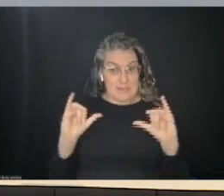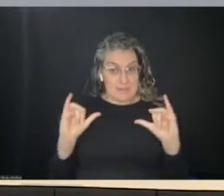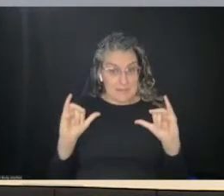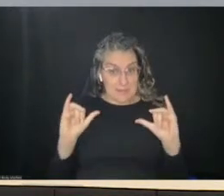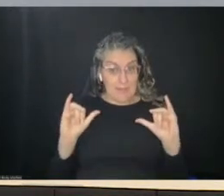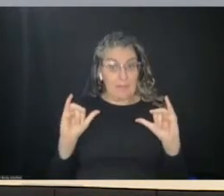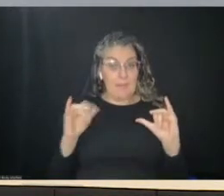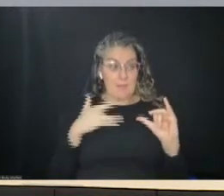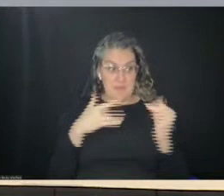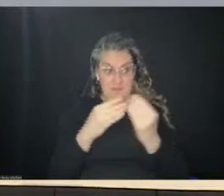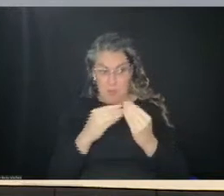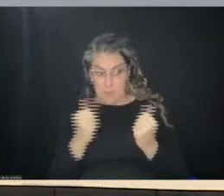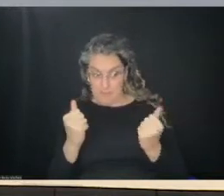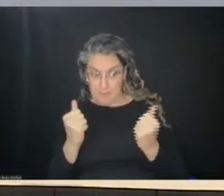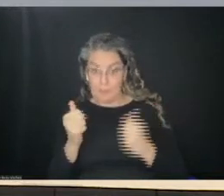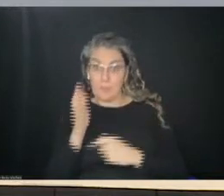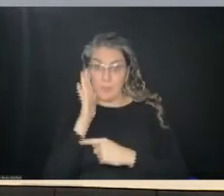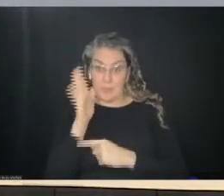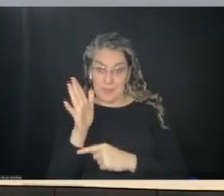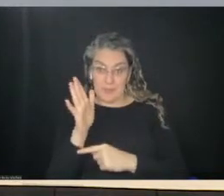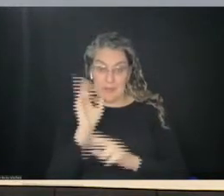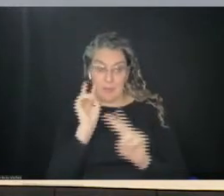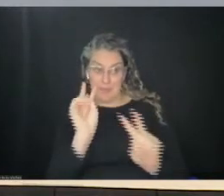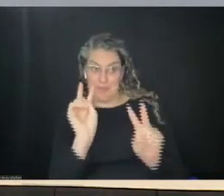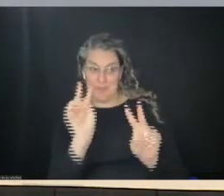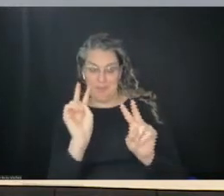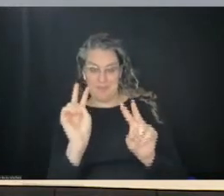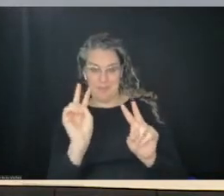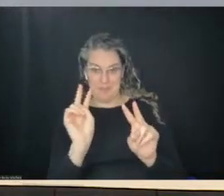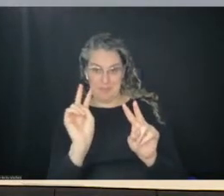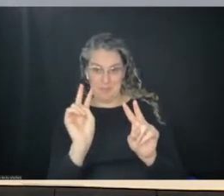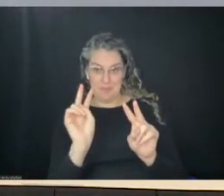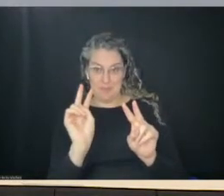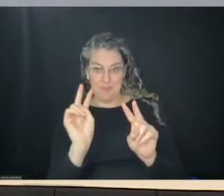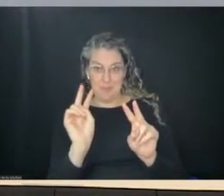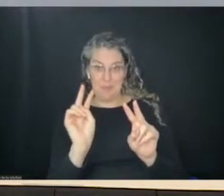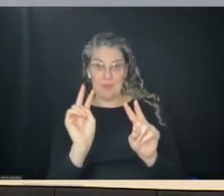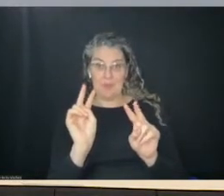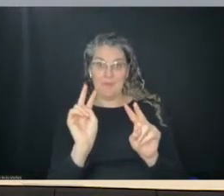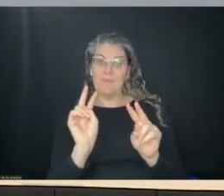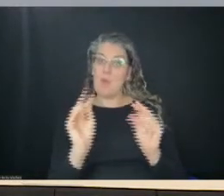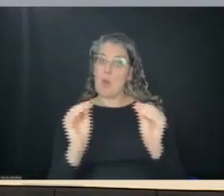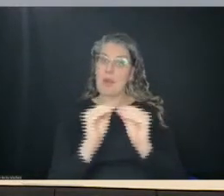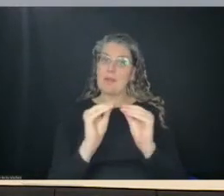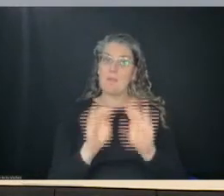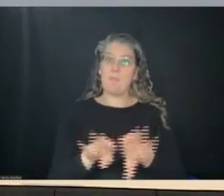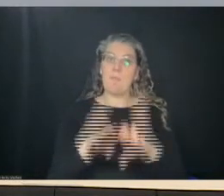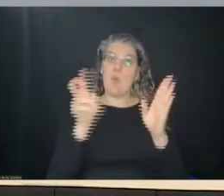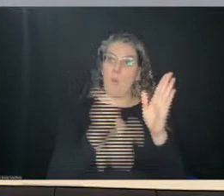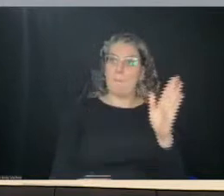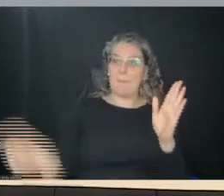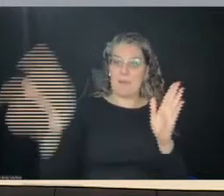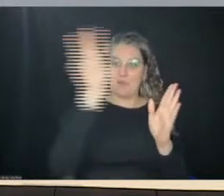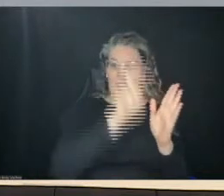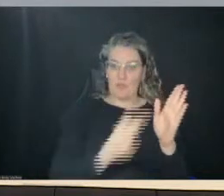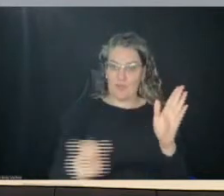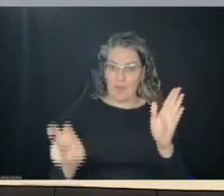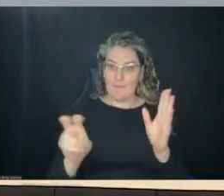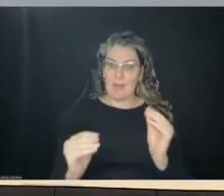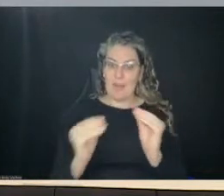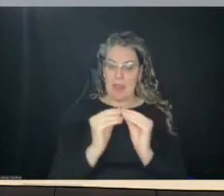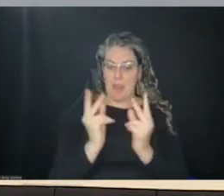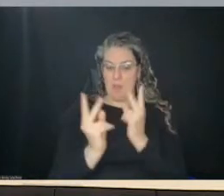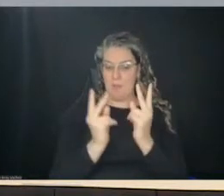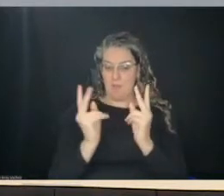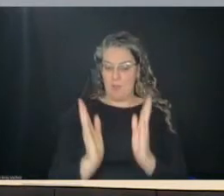almost surreal. We are all looking forward to the time when we can travel more freely and host family and friends without restrictions.